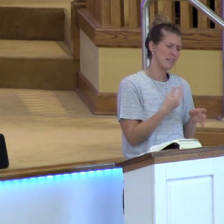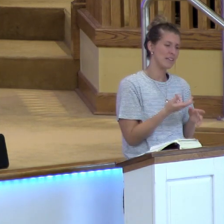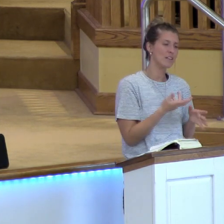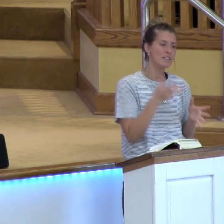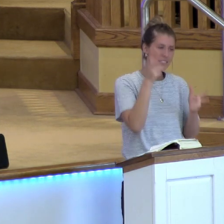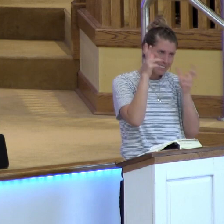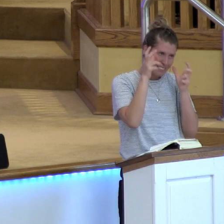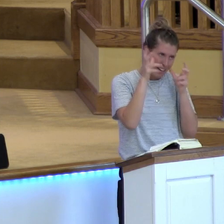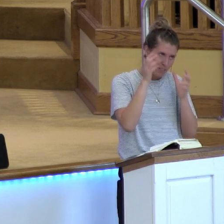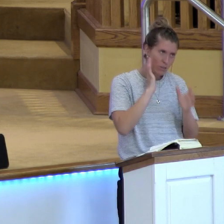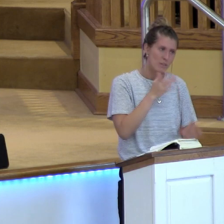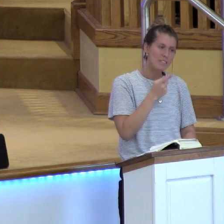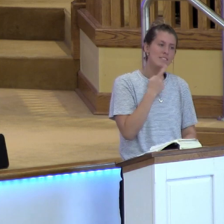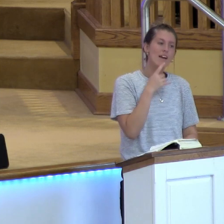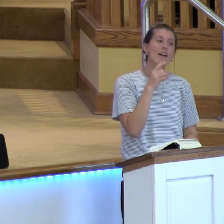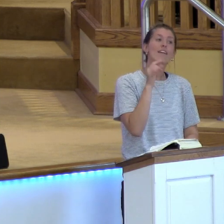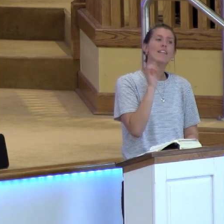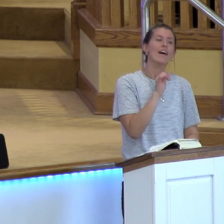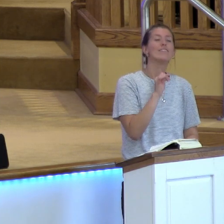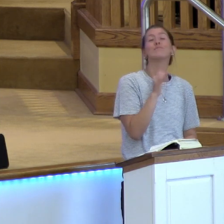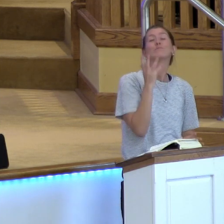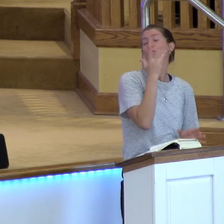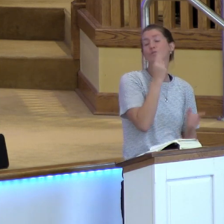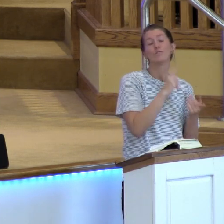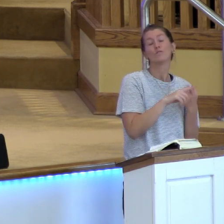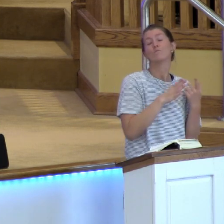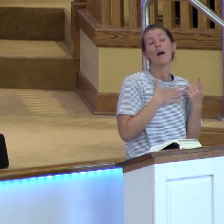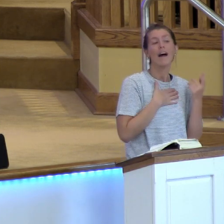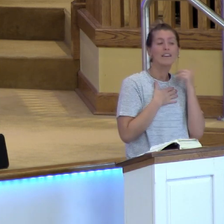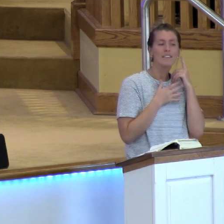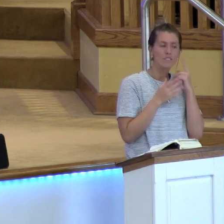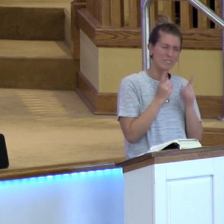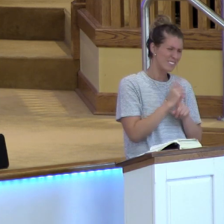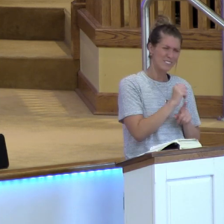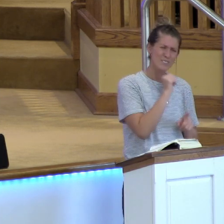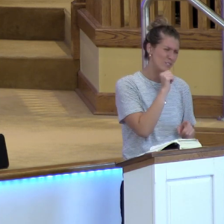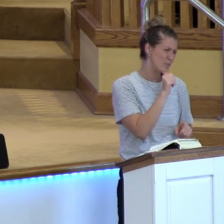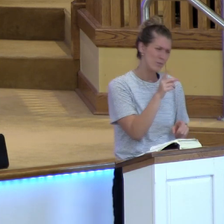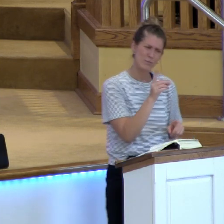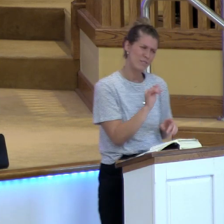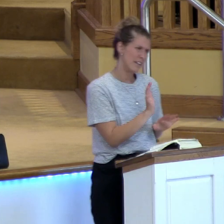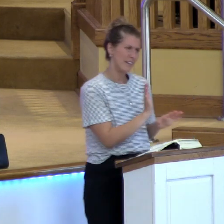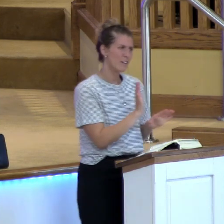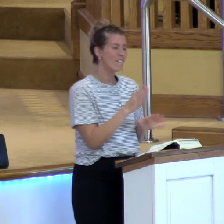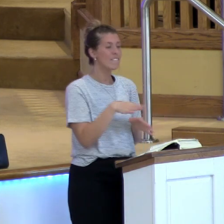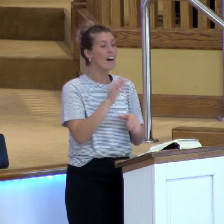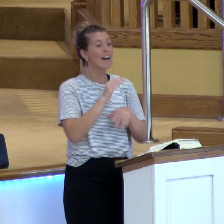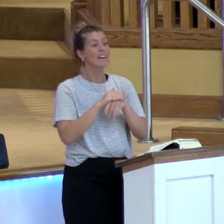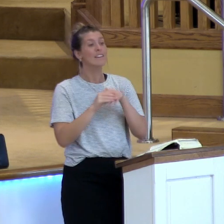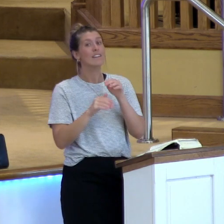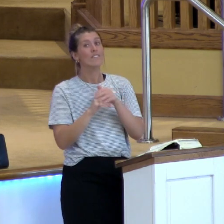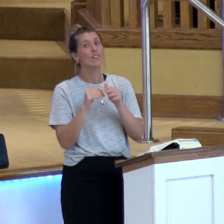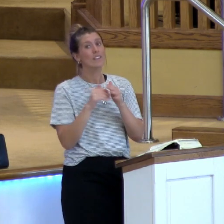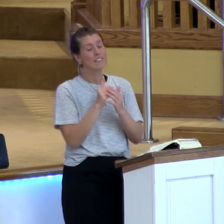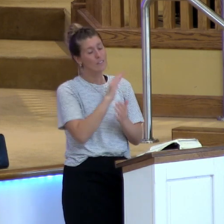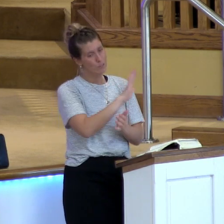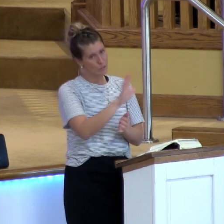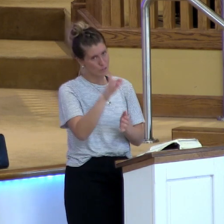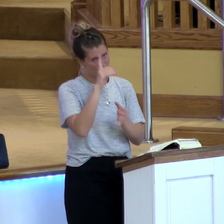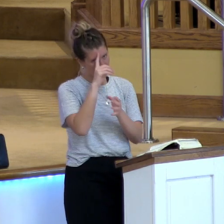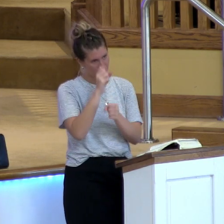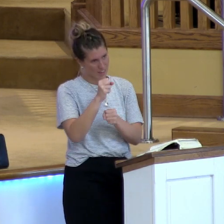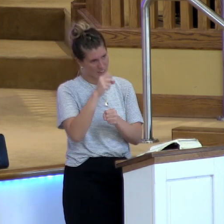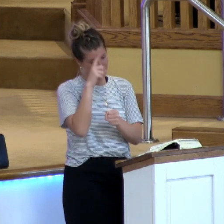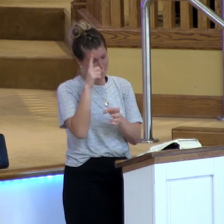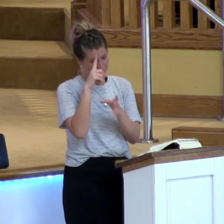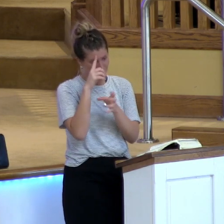And the devil says, that's music to my ears. Don't do that. Find comfort in your faith. Because as your